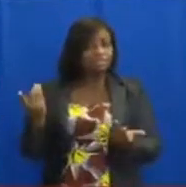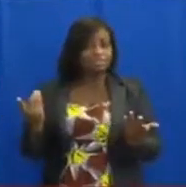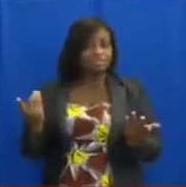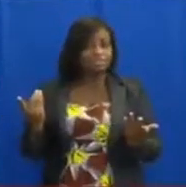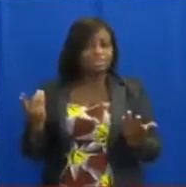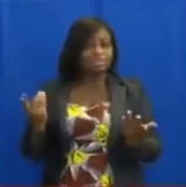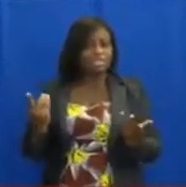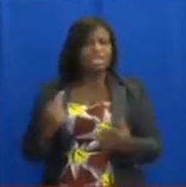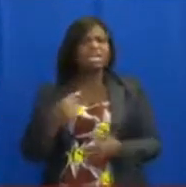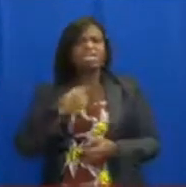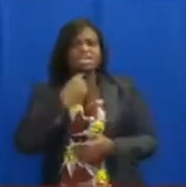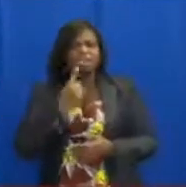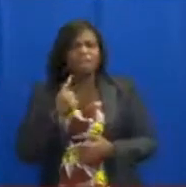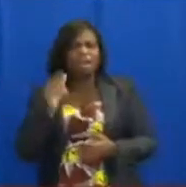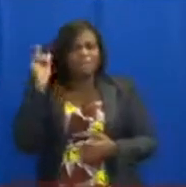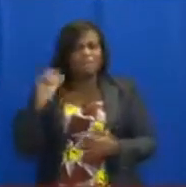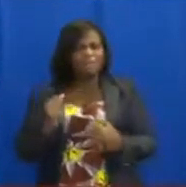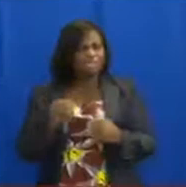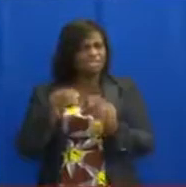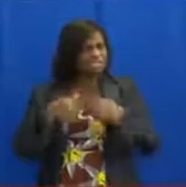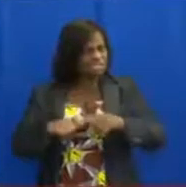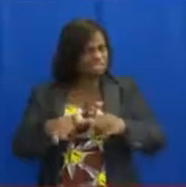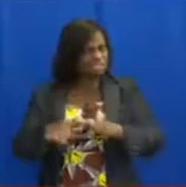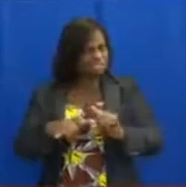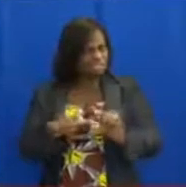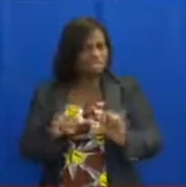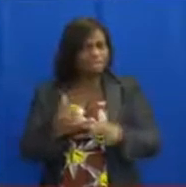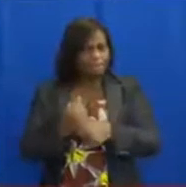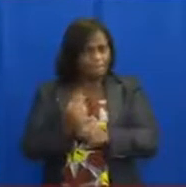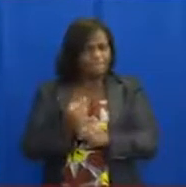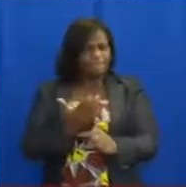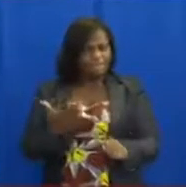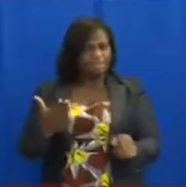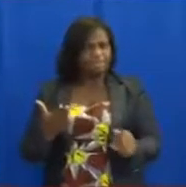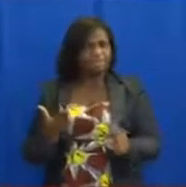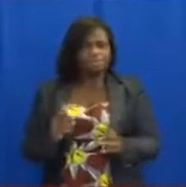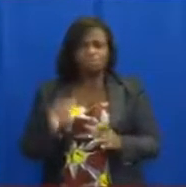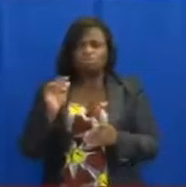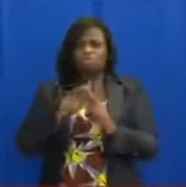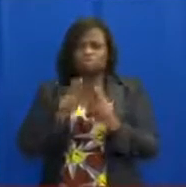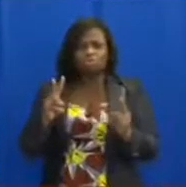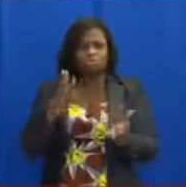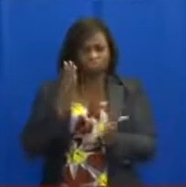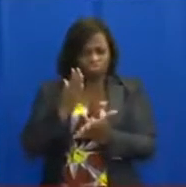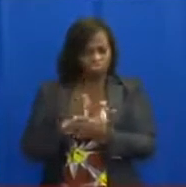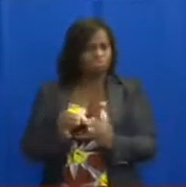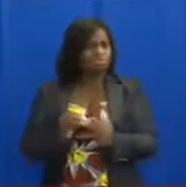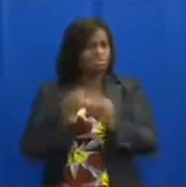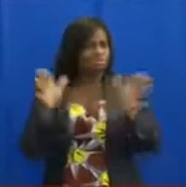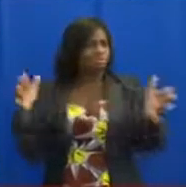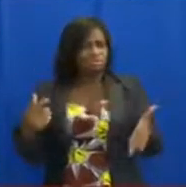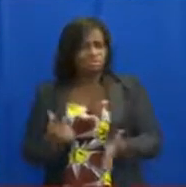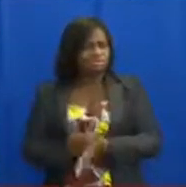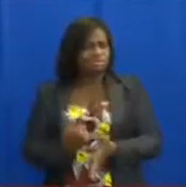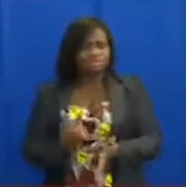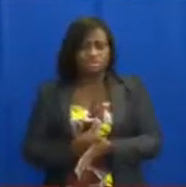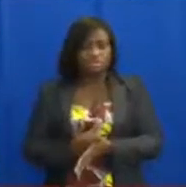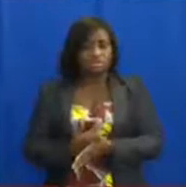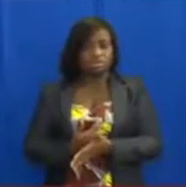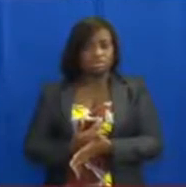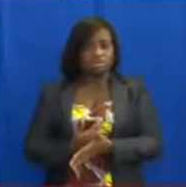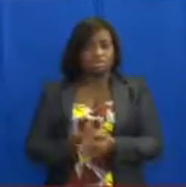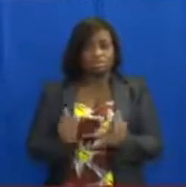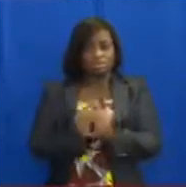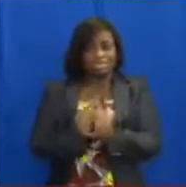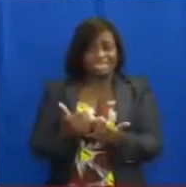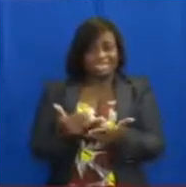developments call for strengthening of the existing protocols to prevent the spread of the disease in Ghana in light